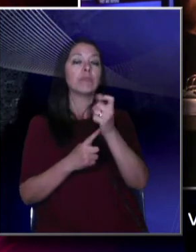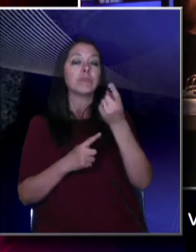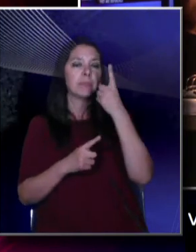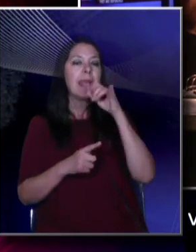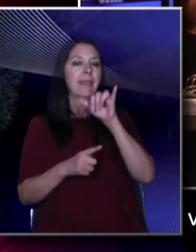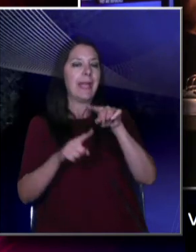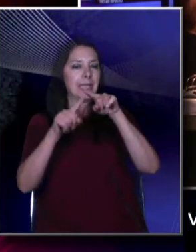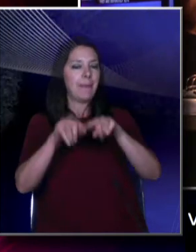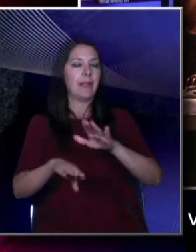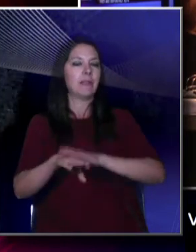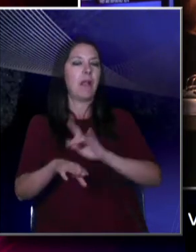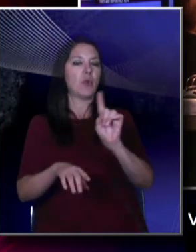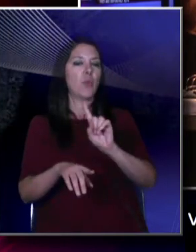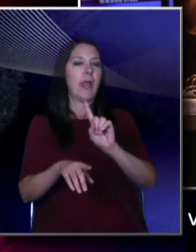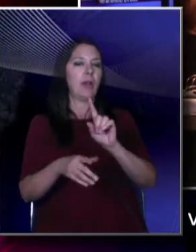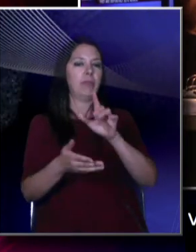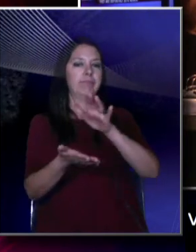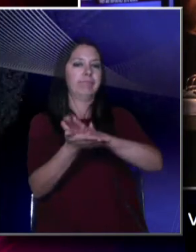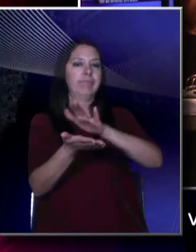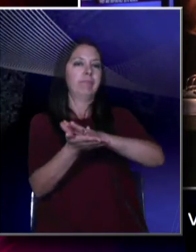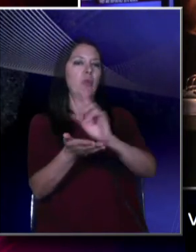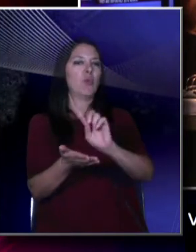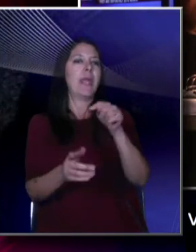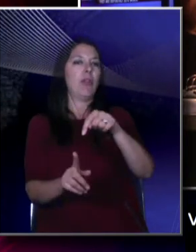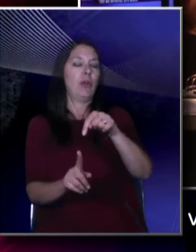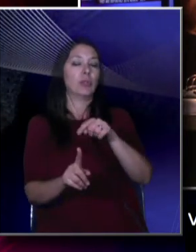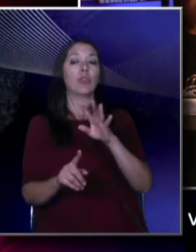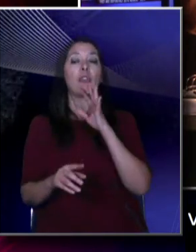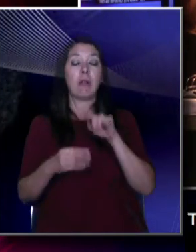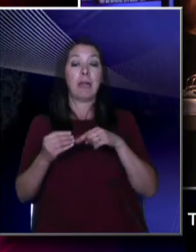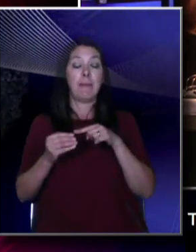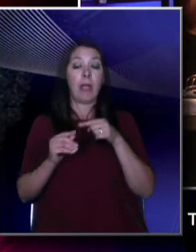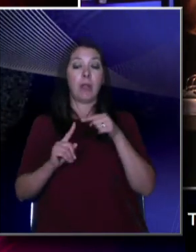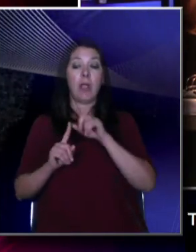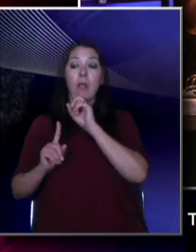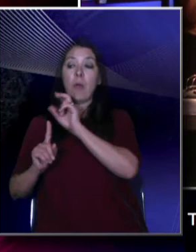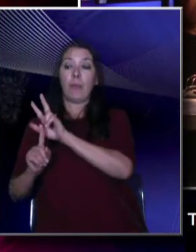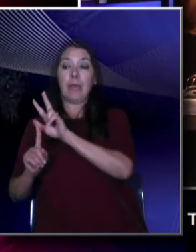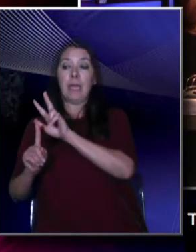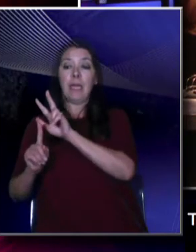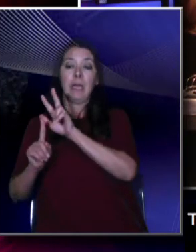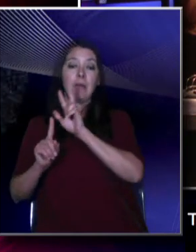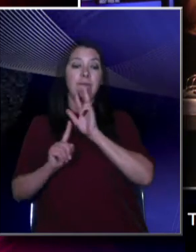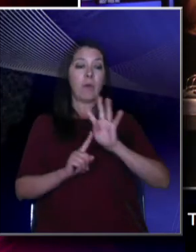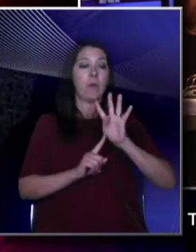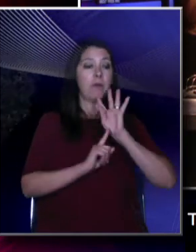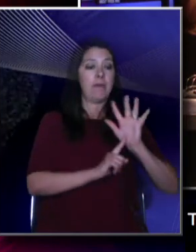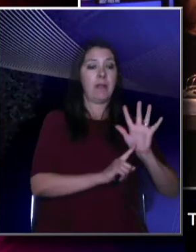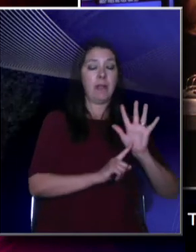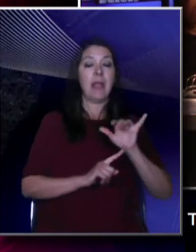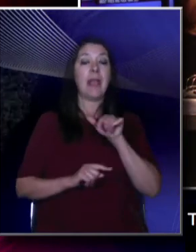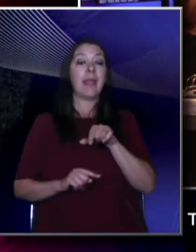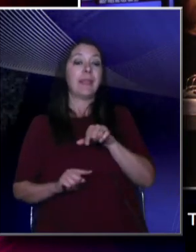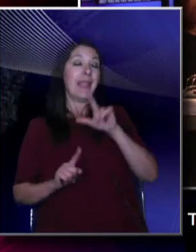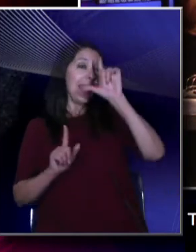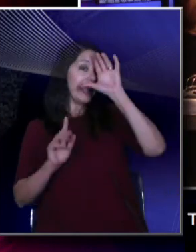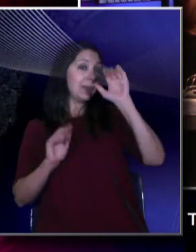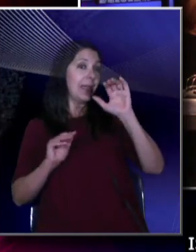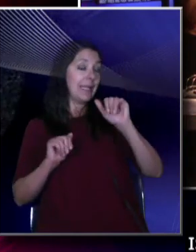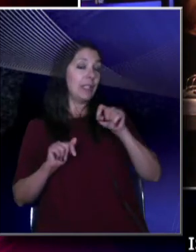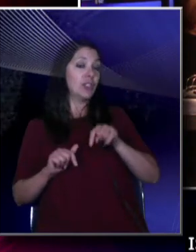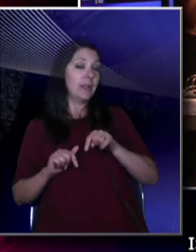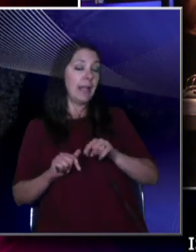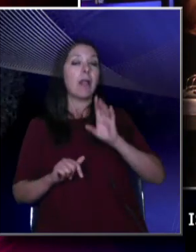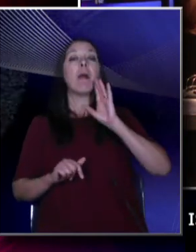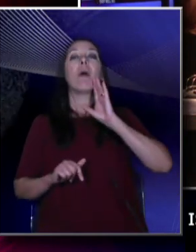site-based. So if we're talking about 3 and 4 year olds, the expectation is that they will